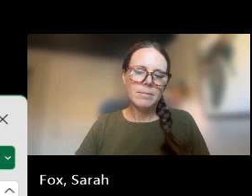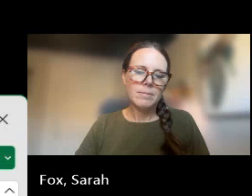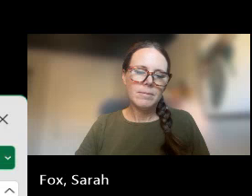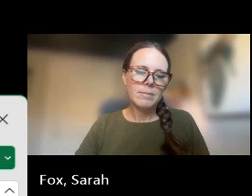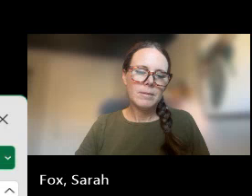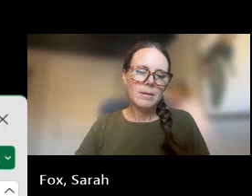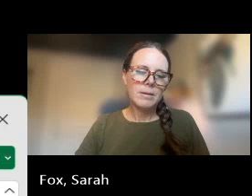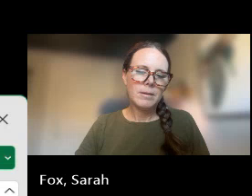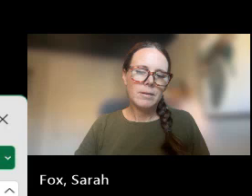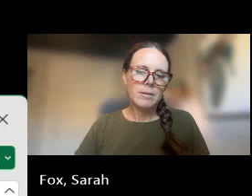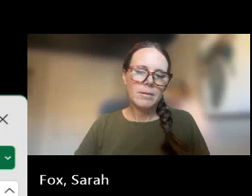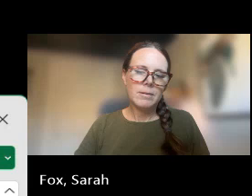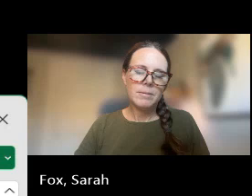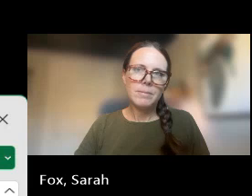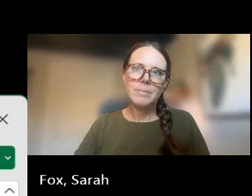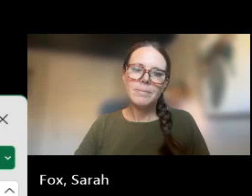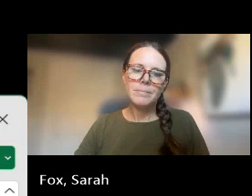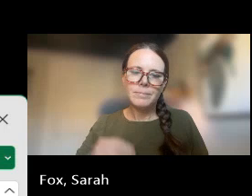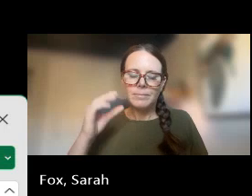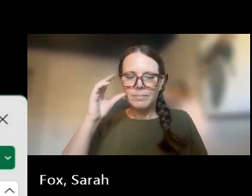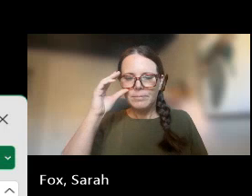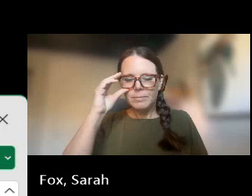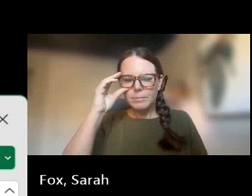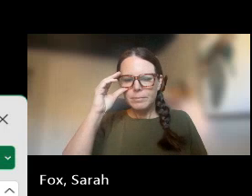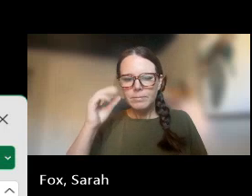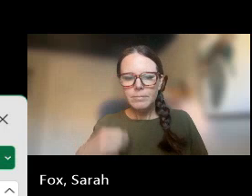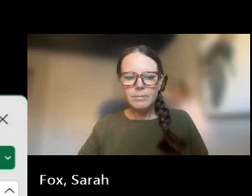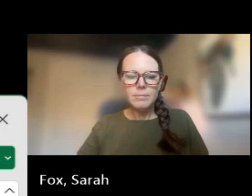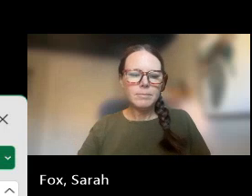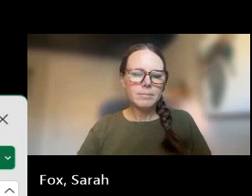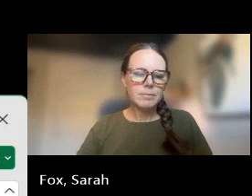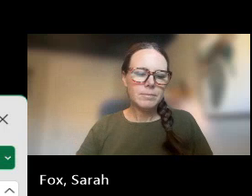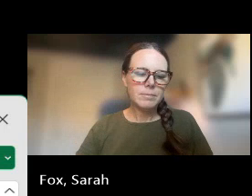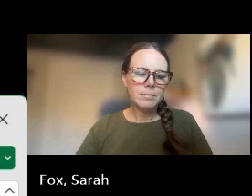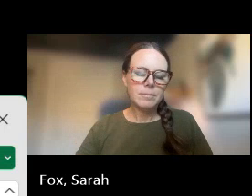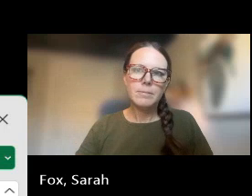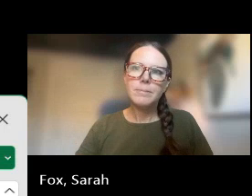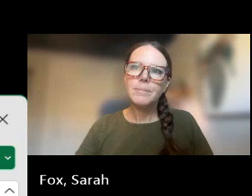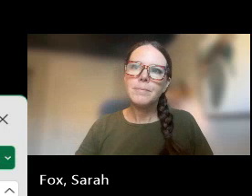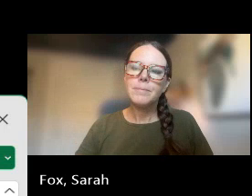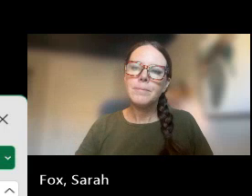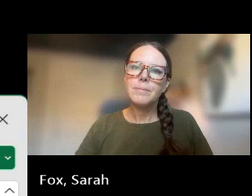16th in terms of where it kind of fell on there.